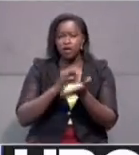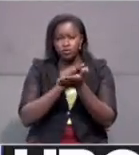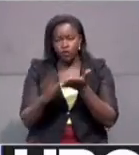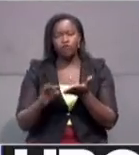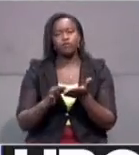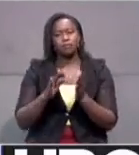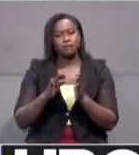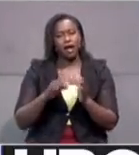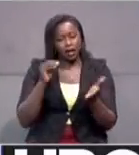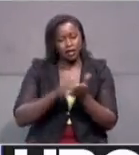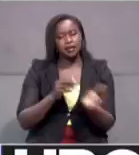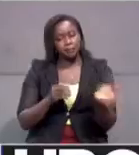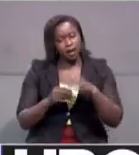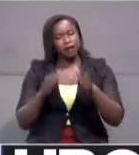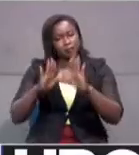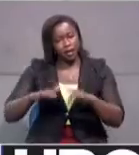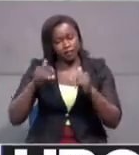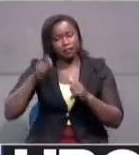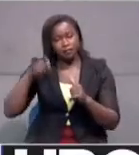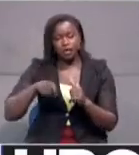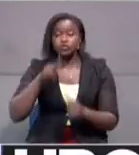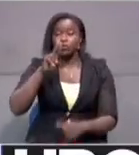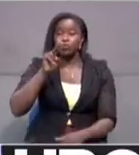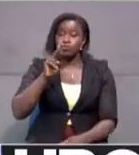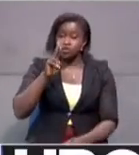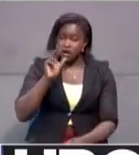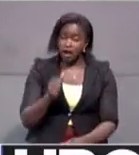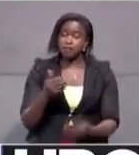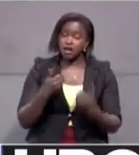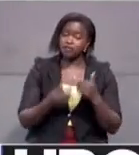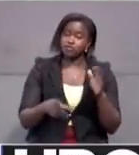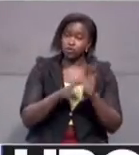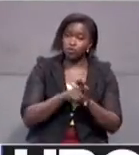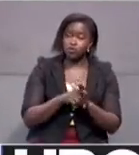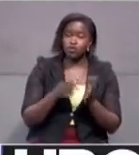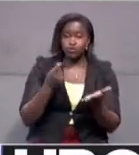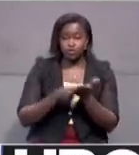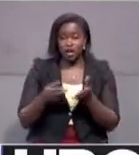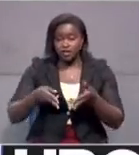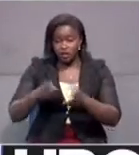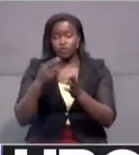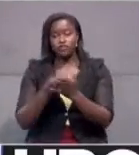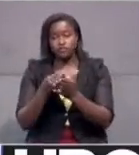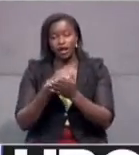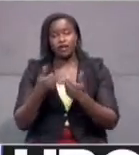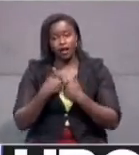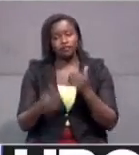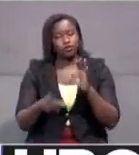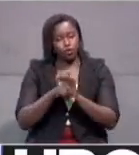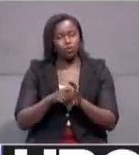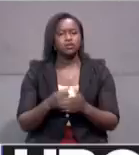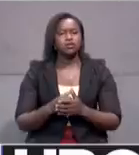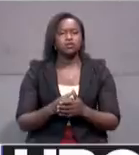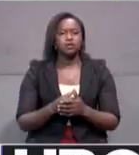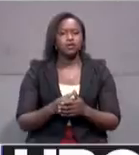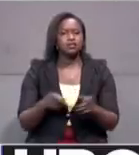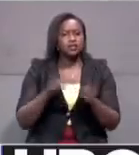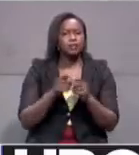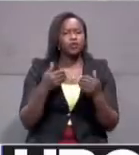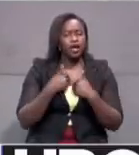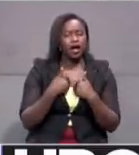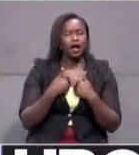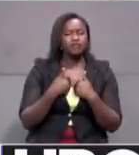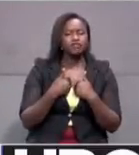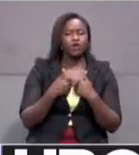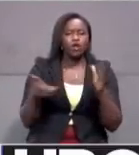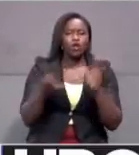Speaker, UNRWA has an act. Uganda Road Fund has an act. And unfortunately, now we have an Attorney General whom I